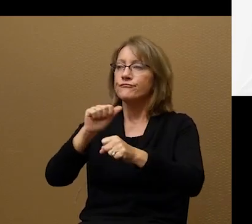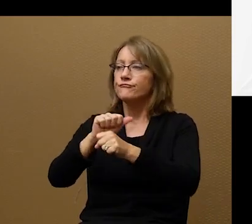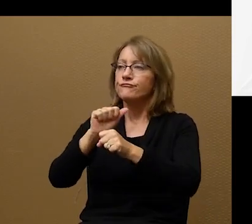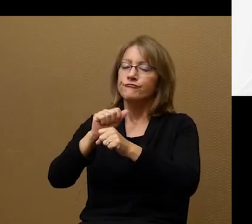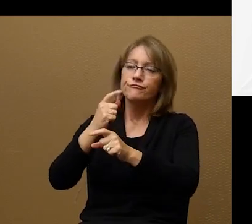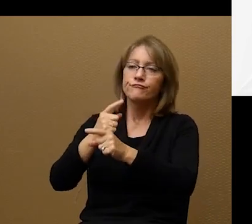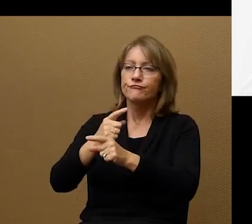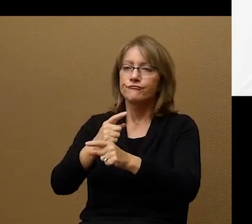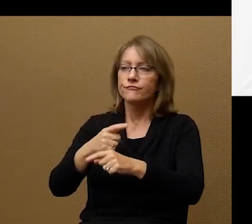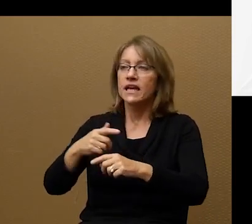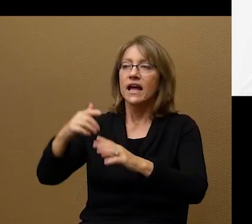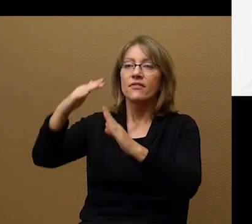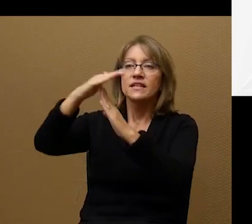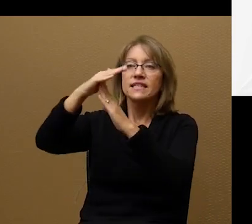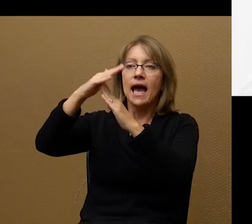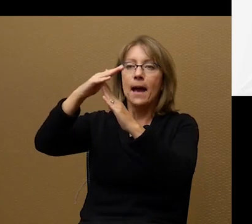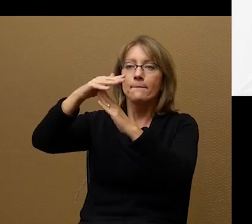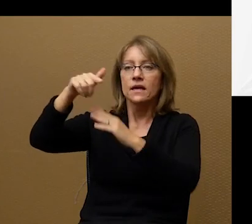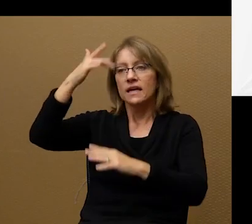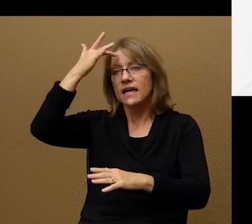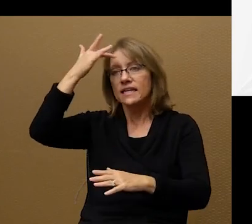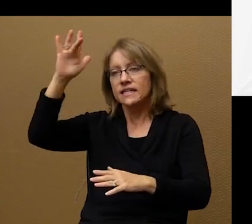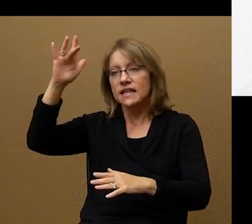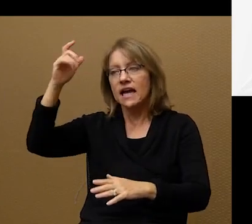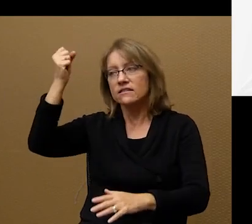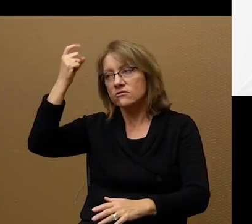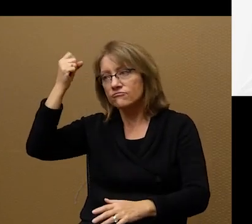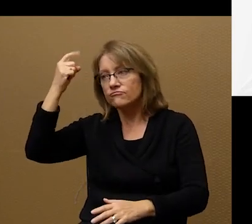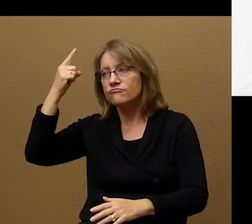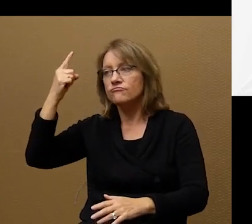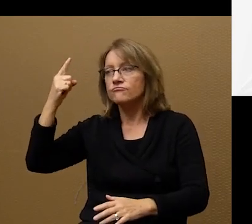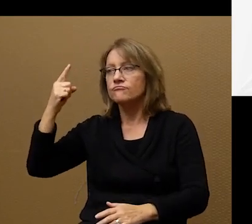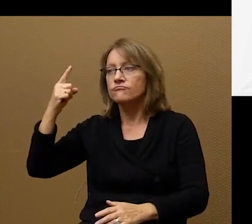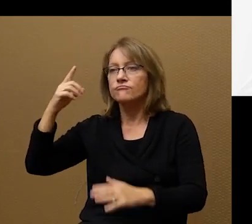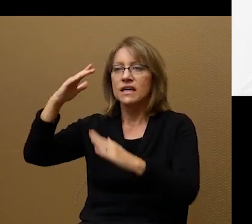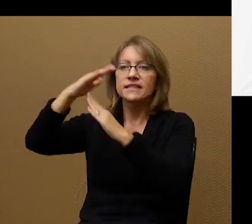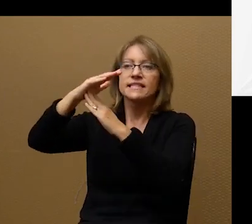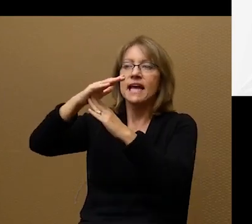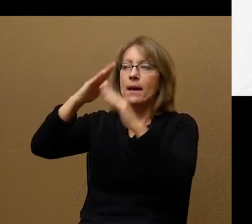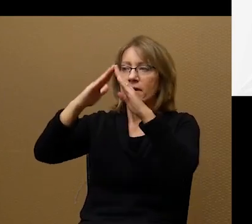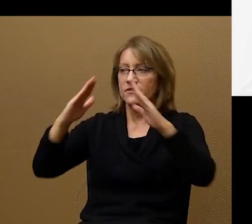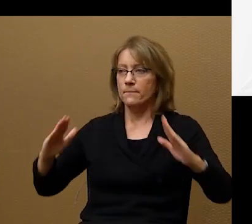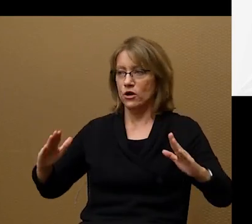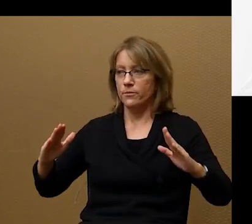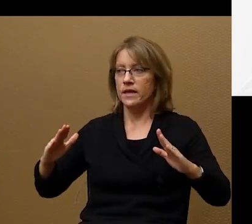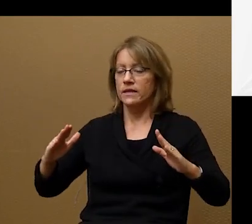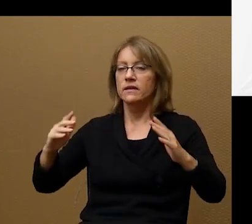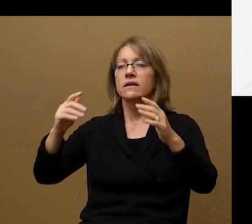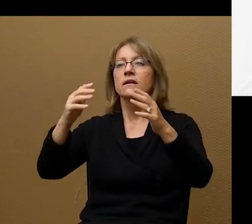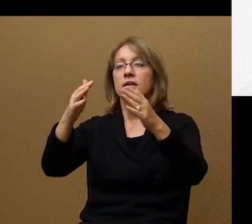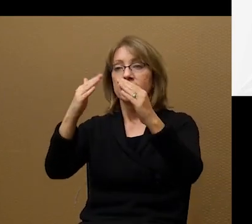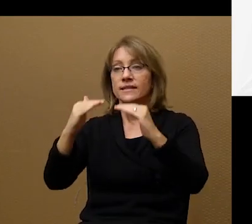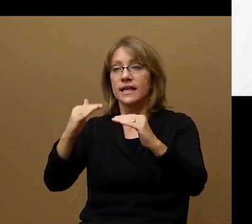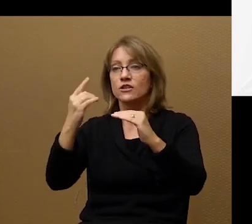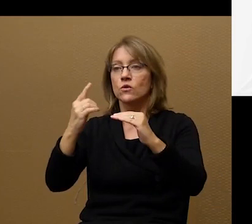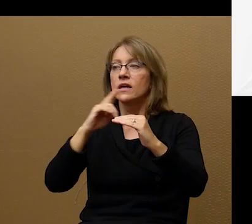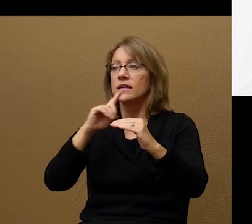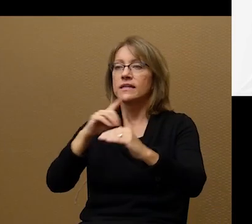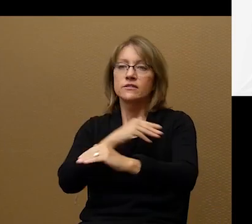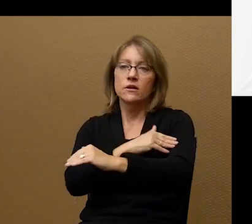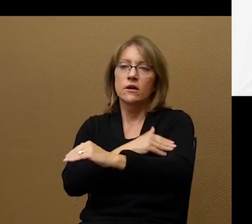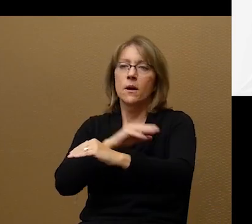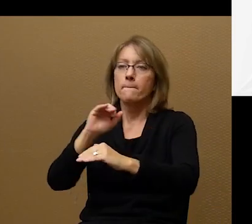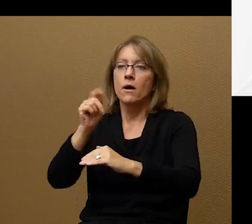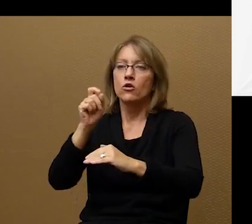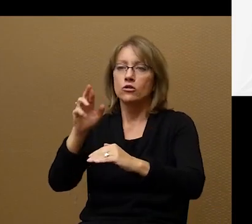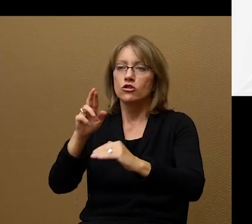is intellect and cognition. And then, so that's at the very top of the pyramid. And the next one is our motor skills